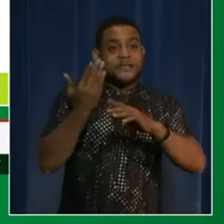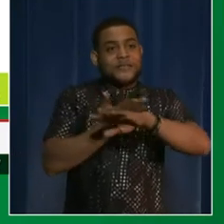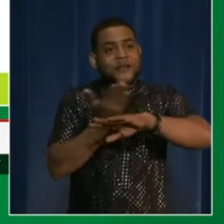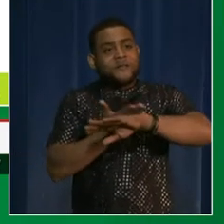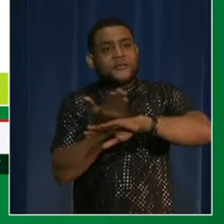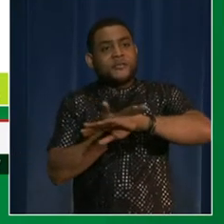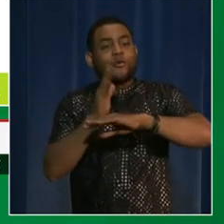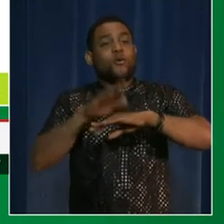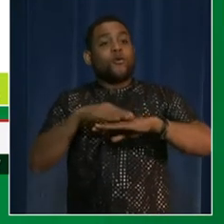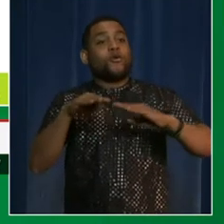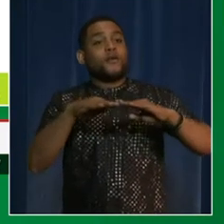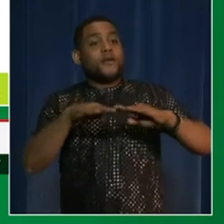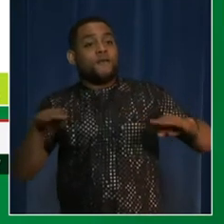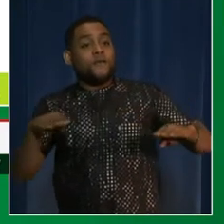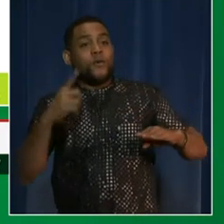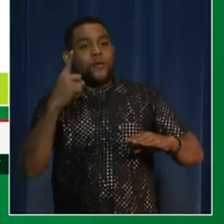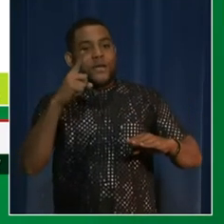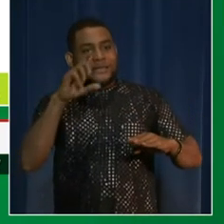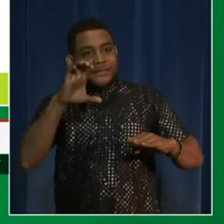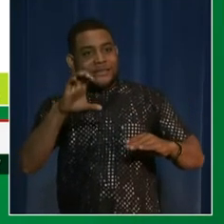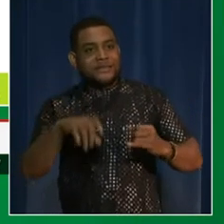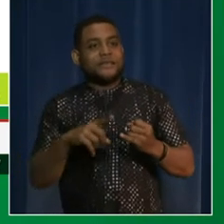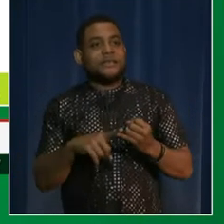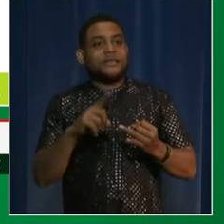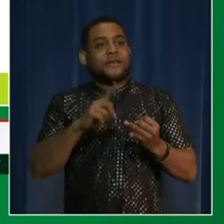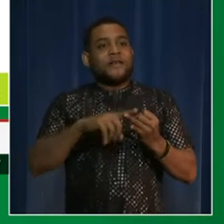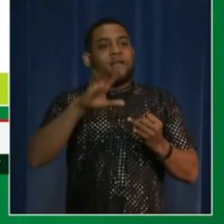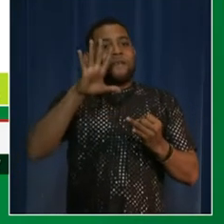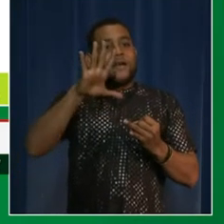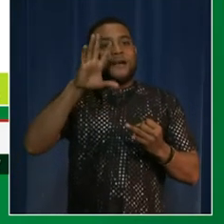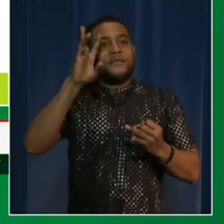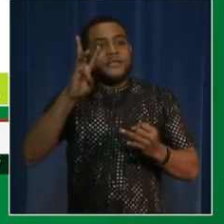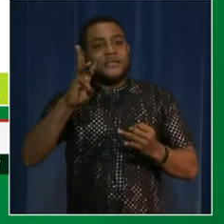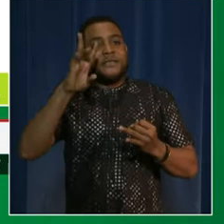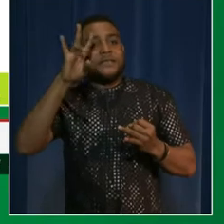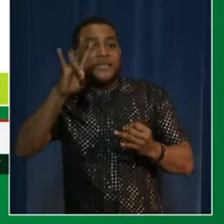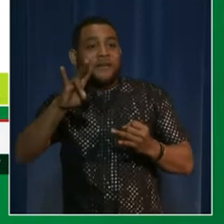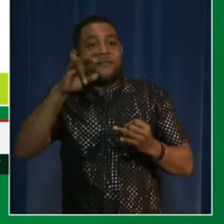levels 1C, 5, 6, 7, 10, and 11.